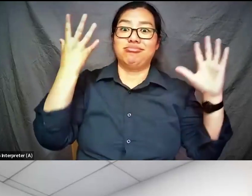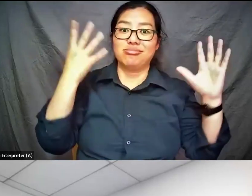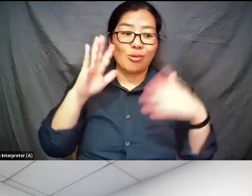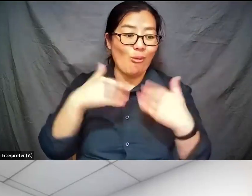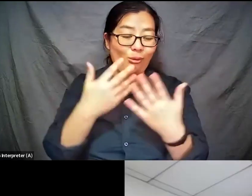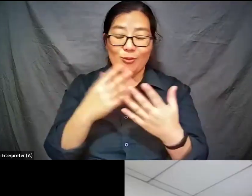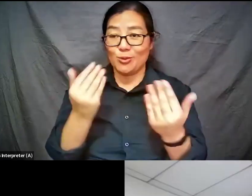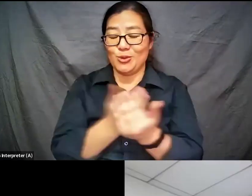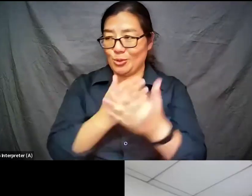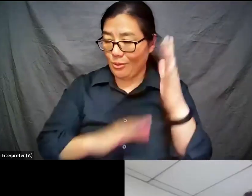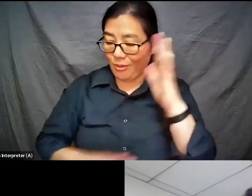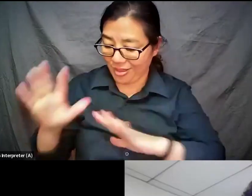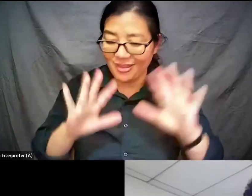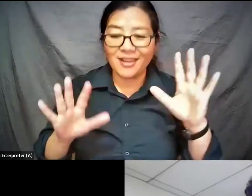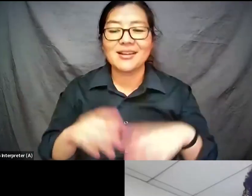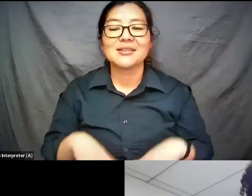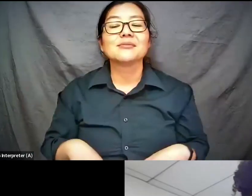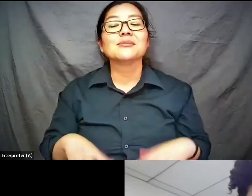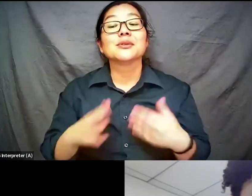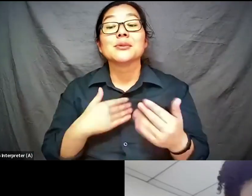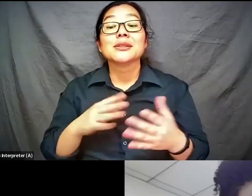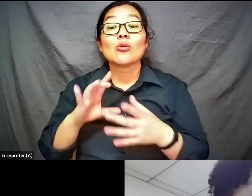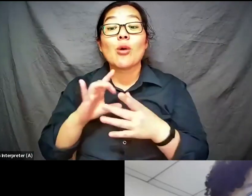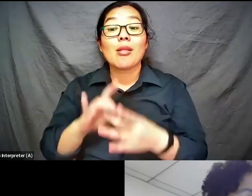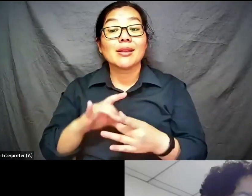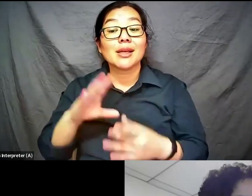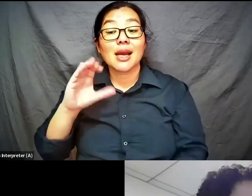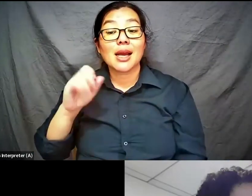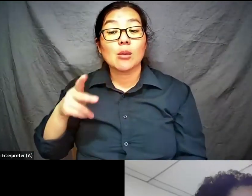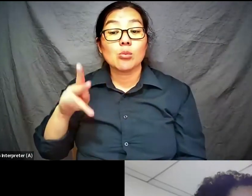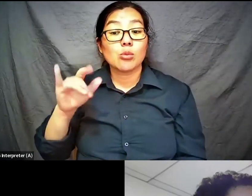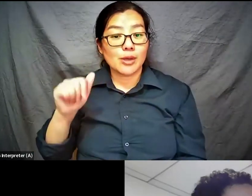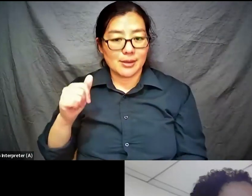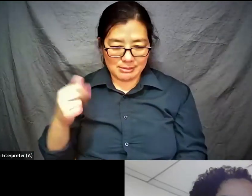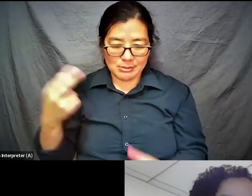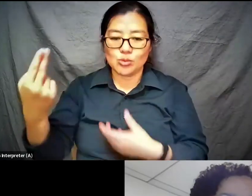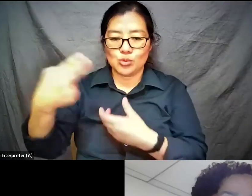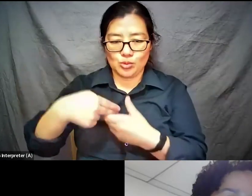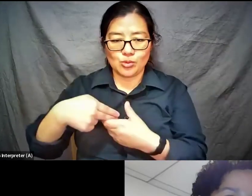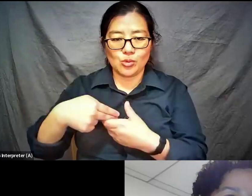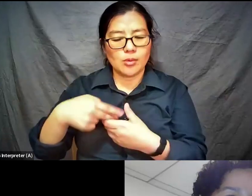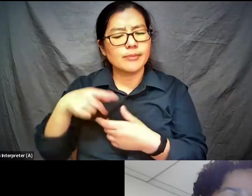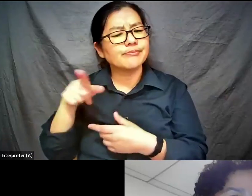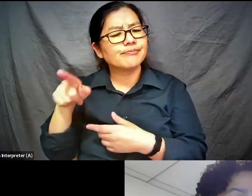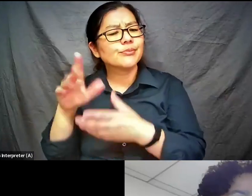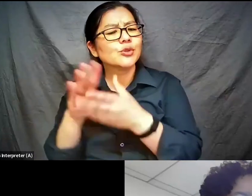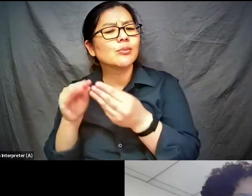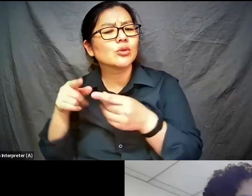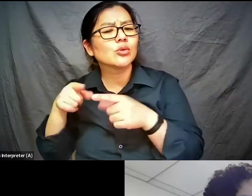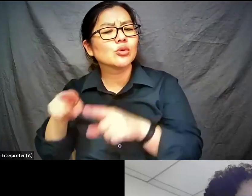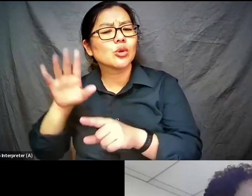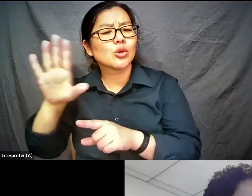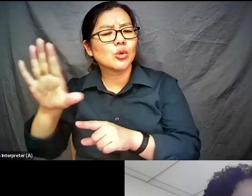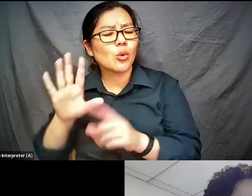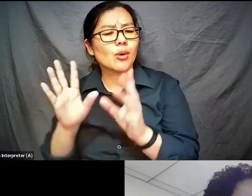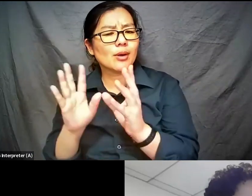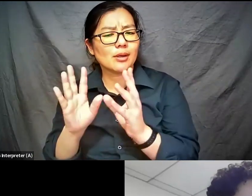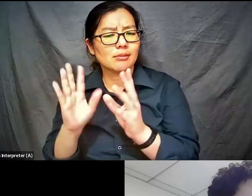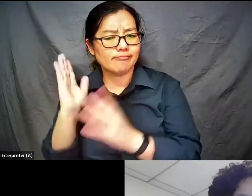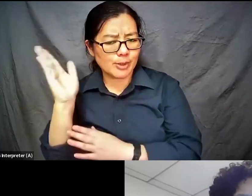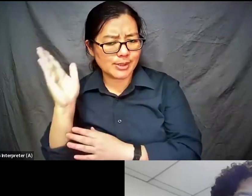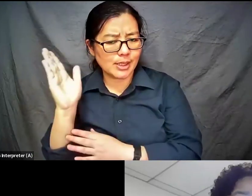it's just exciting that we got to do this project, this fellowship together and talk about that. So Yes, thank you. no, definitely.